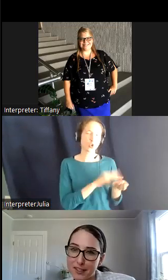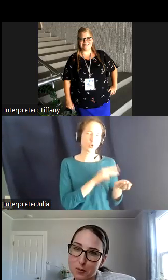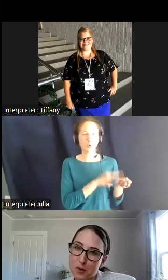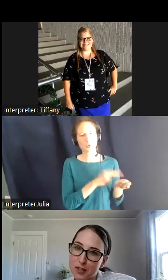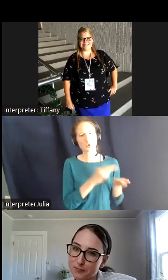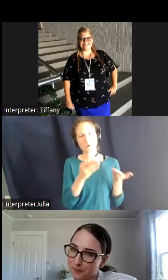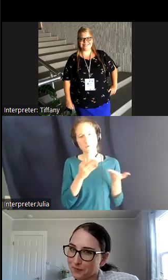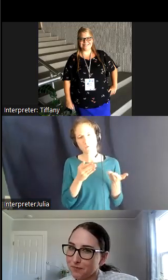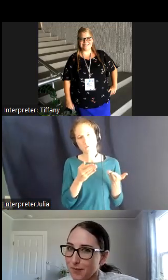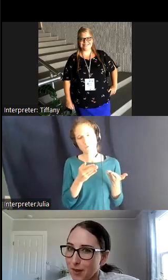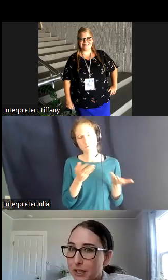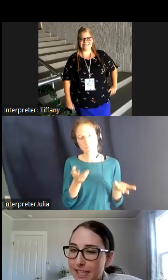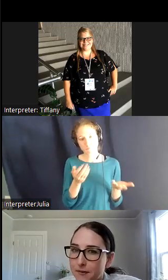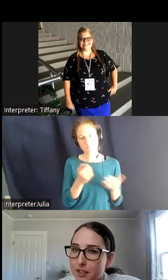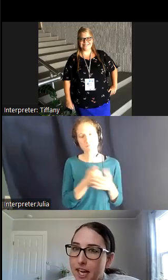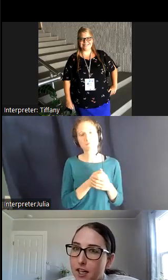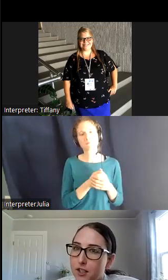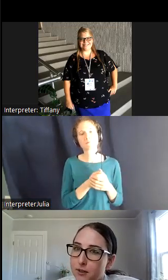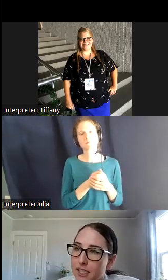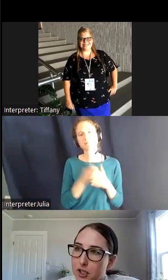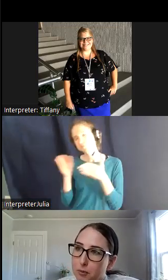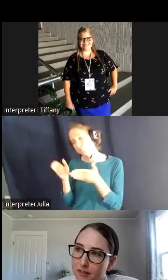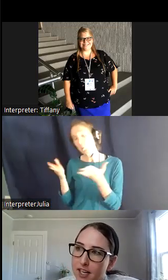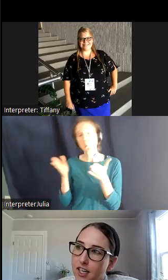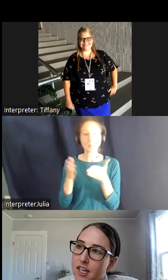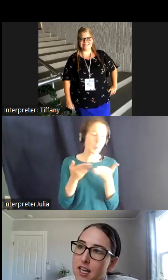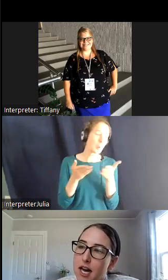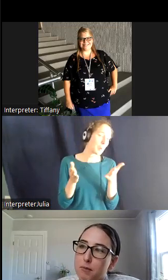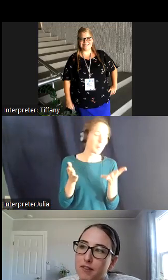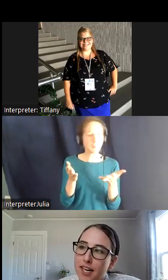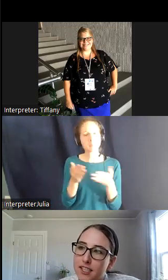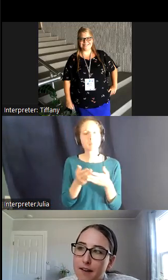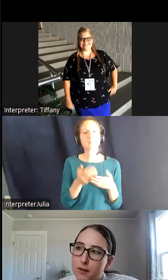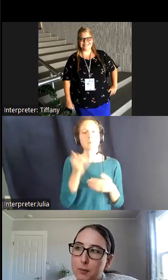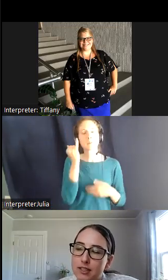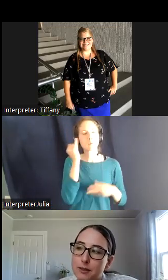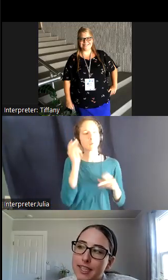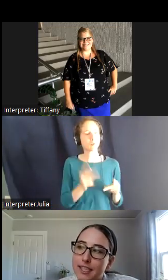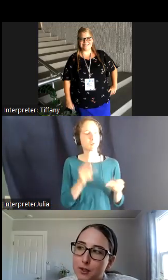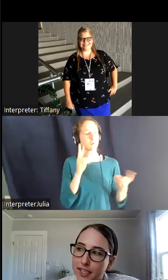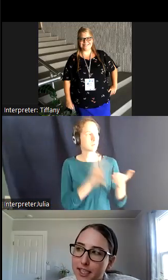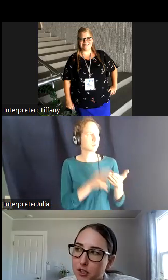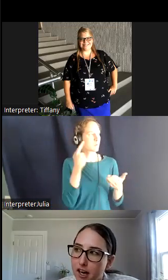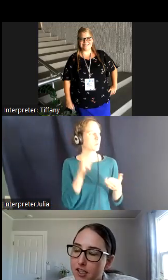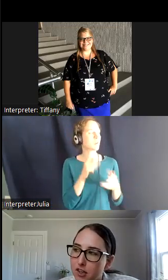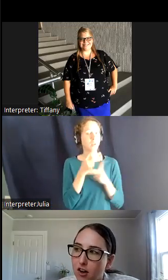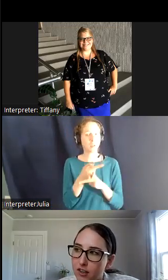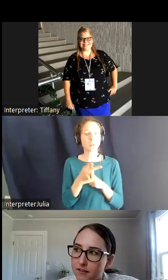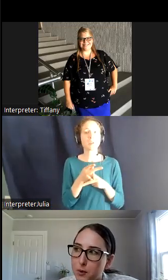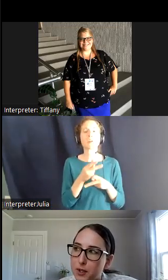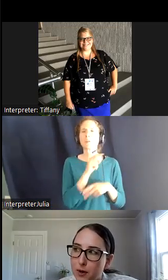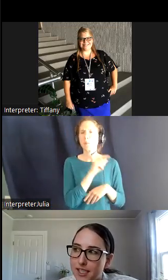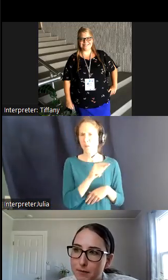an individual presents for care to an essential provider, providers have the responsibility to screen and triage